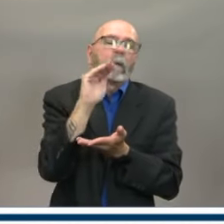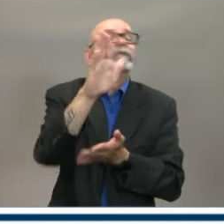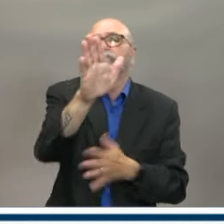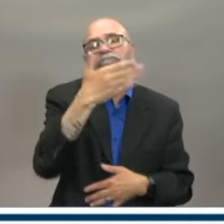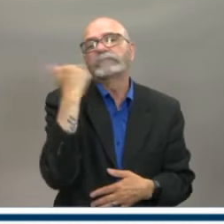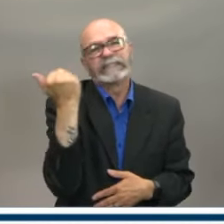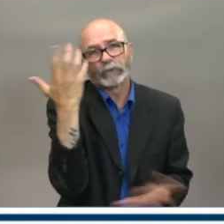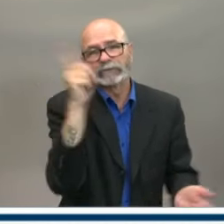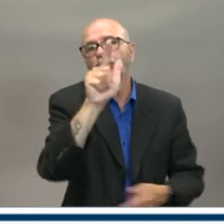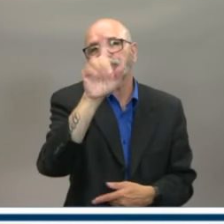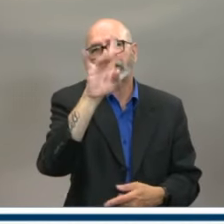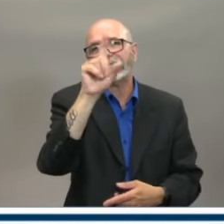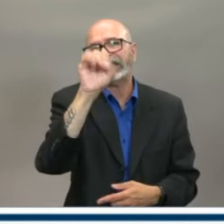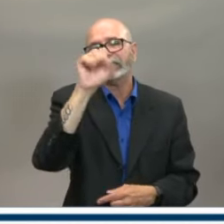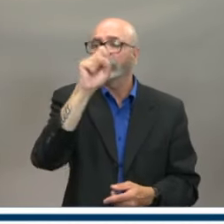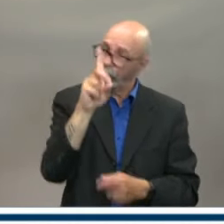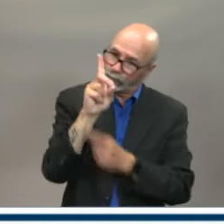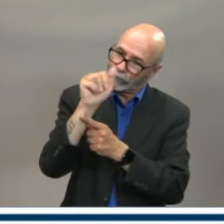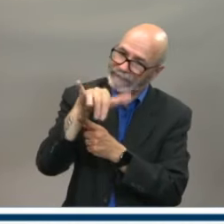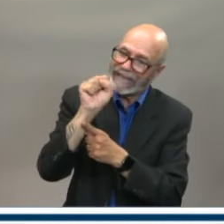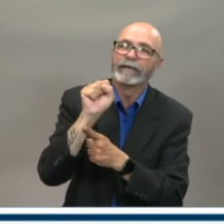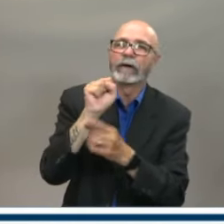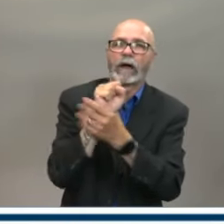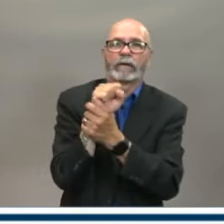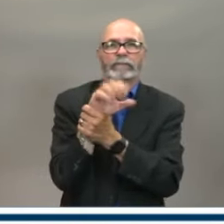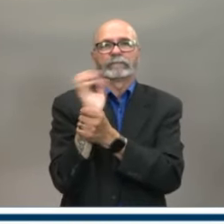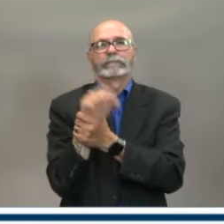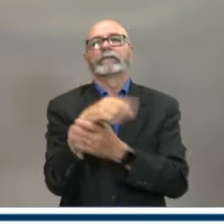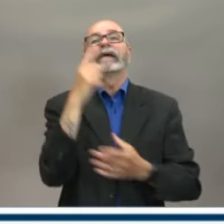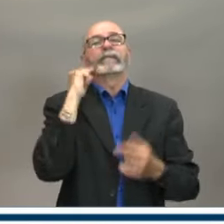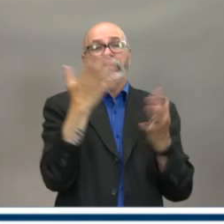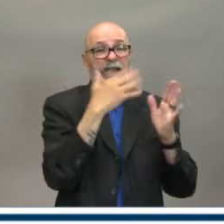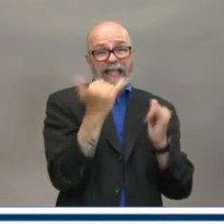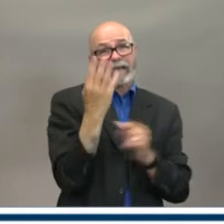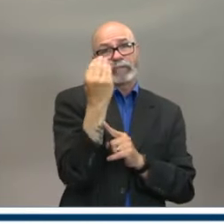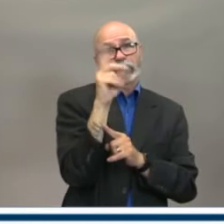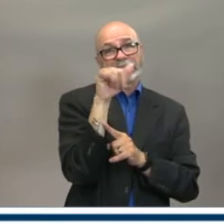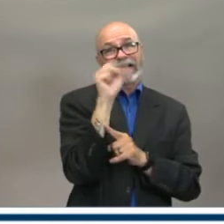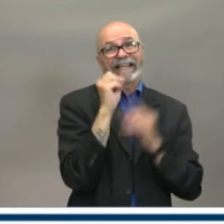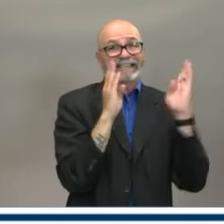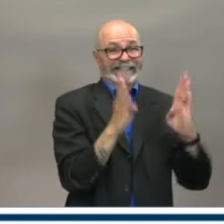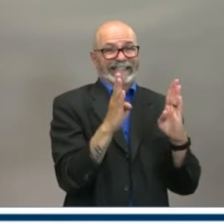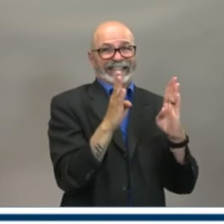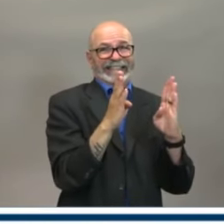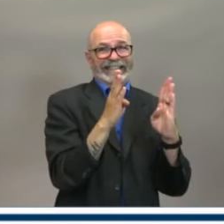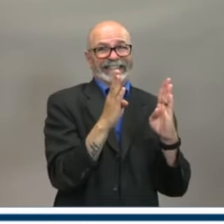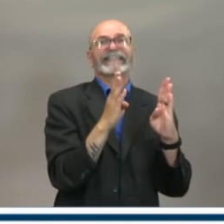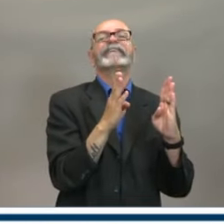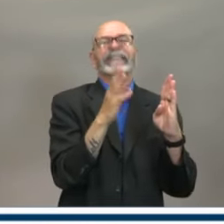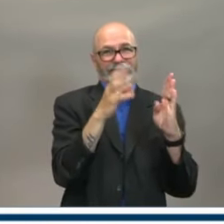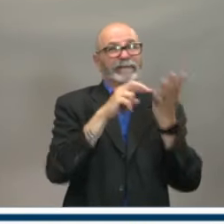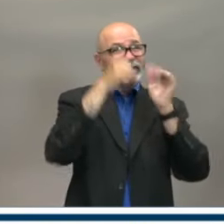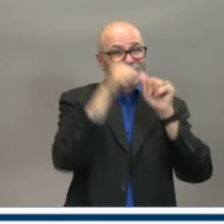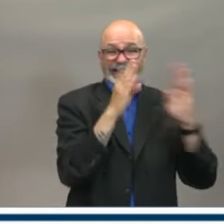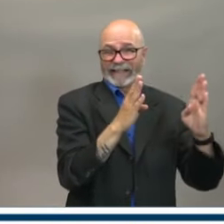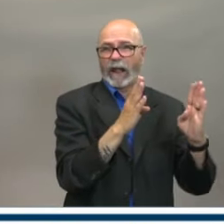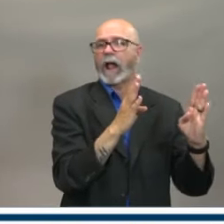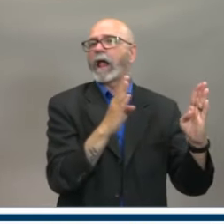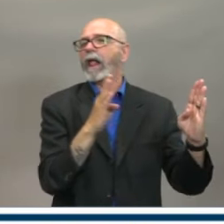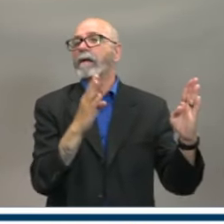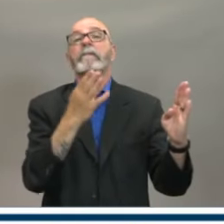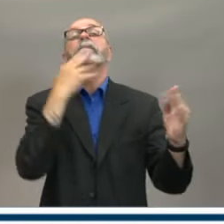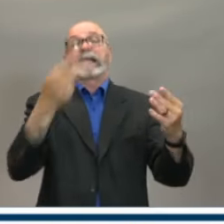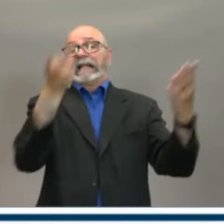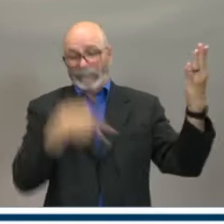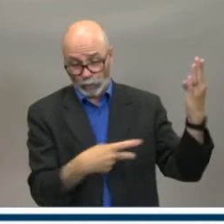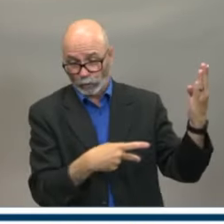is that 2 weeks or 14 days is one incubation period for COVID-19, and ideally, from a public health perspective, we have 2